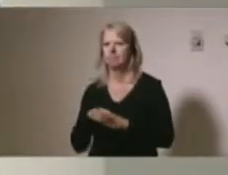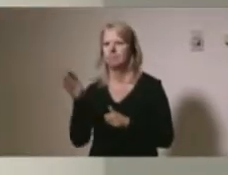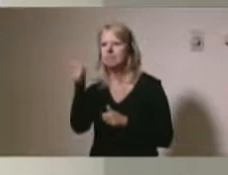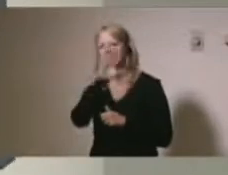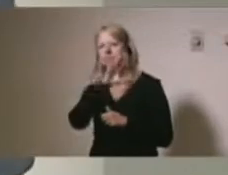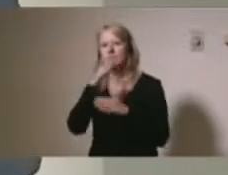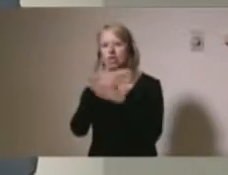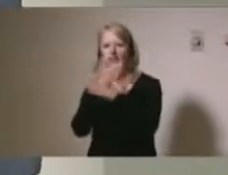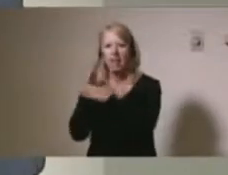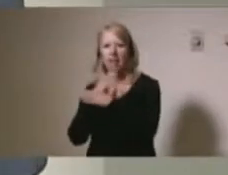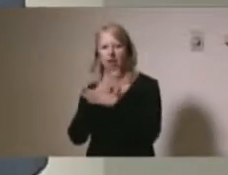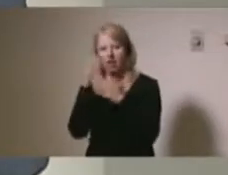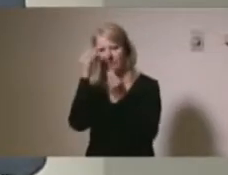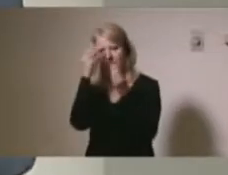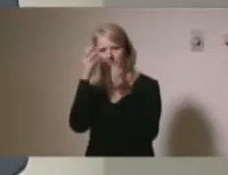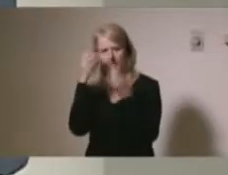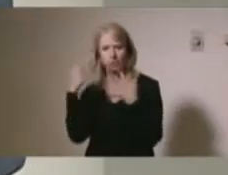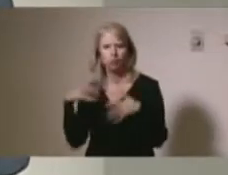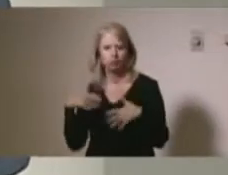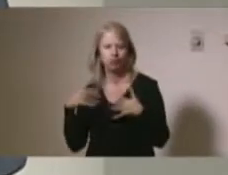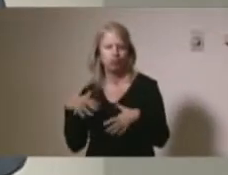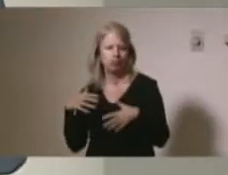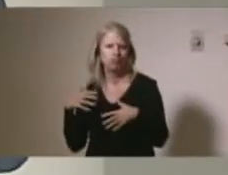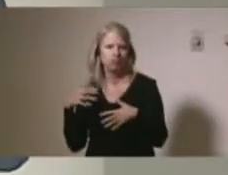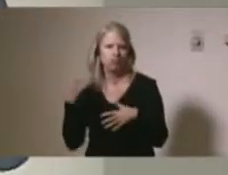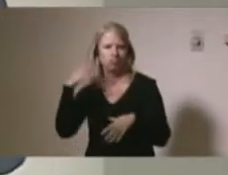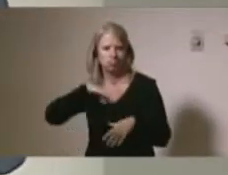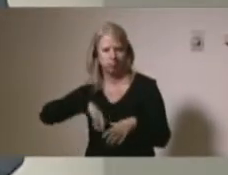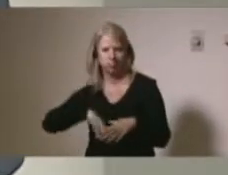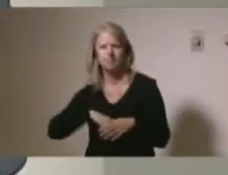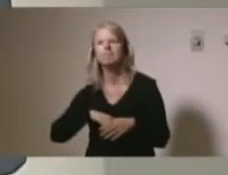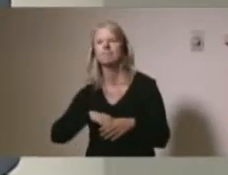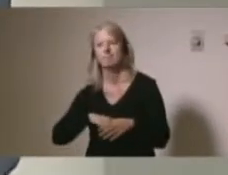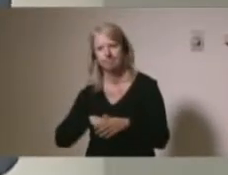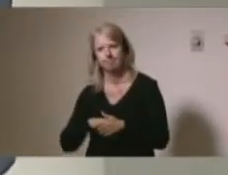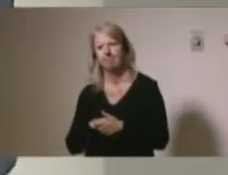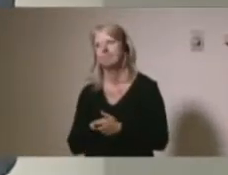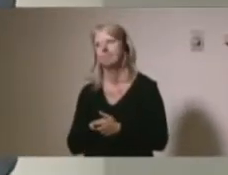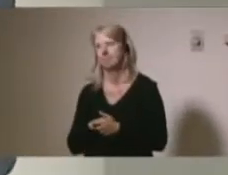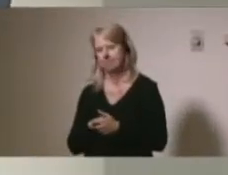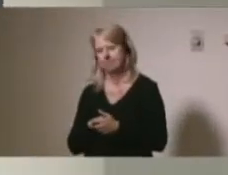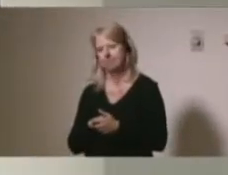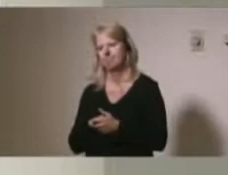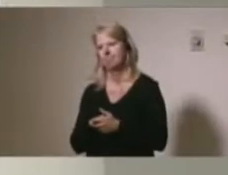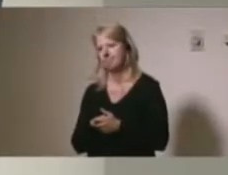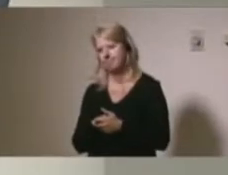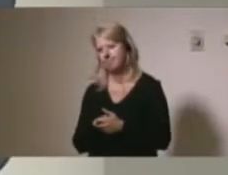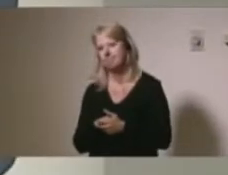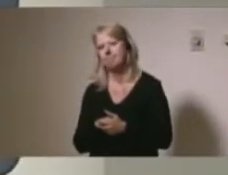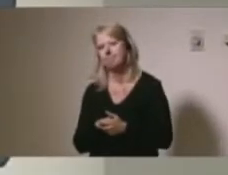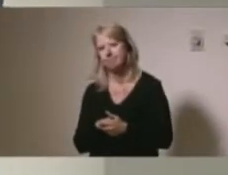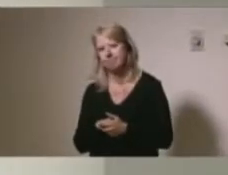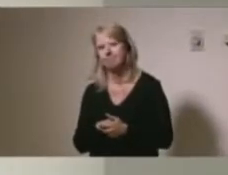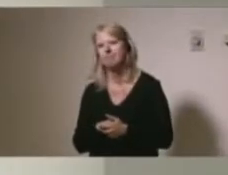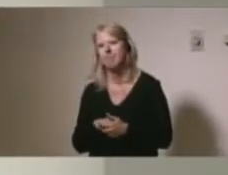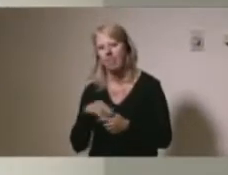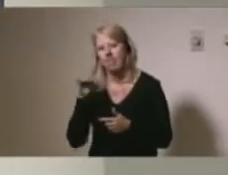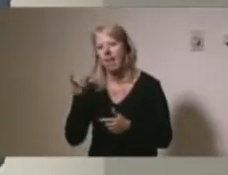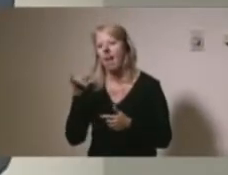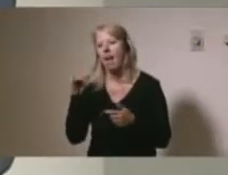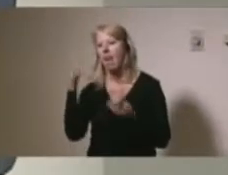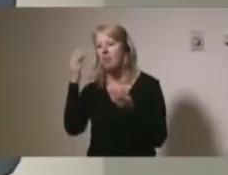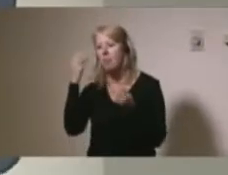The sharing of information has been a major element that will lead us